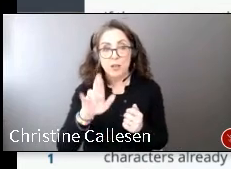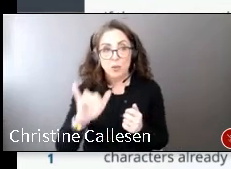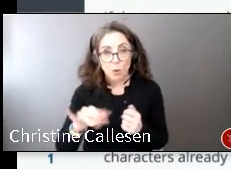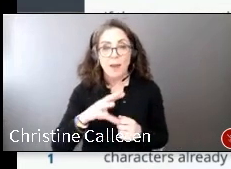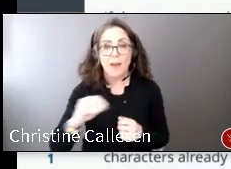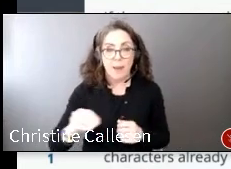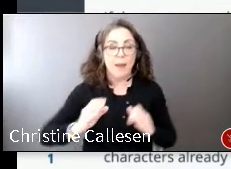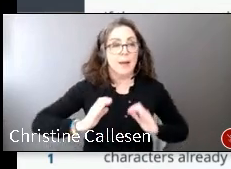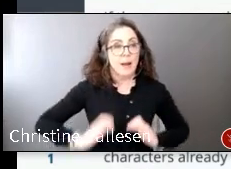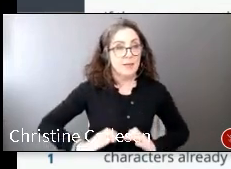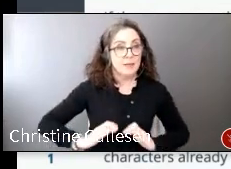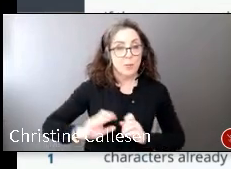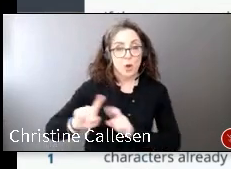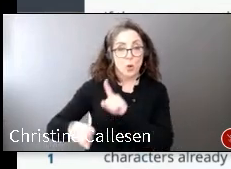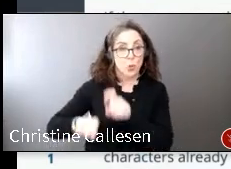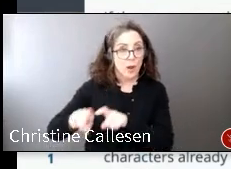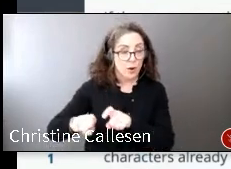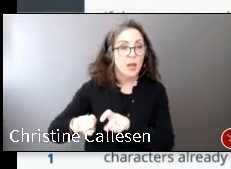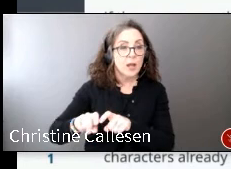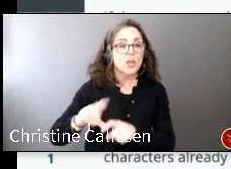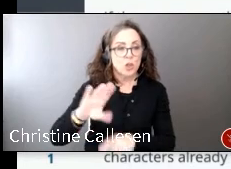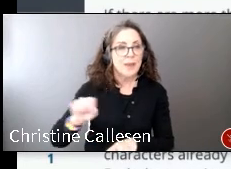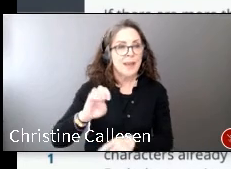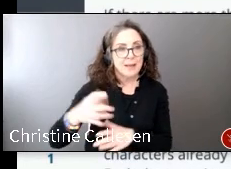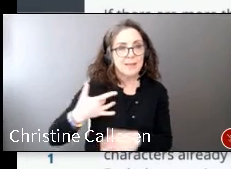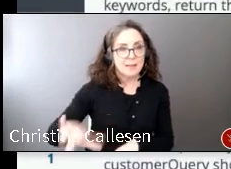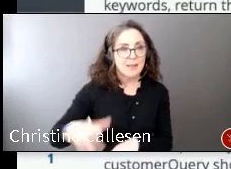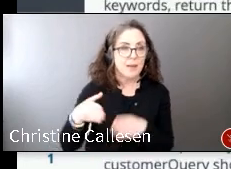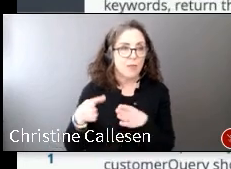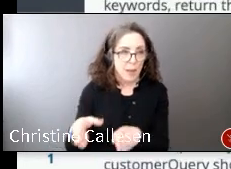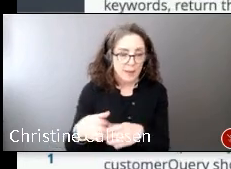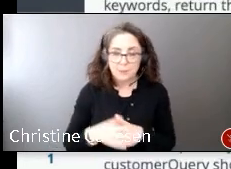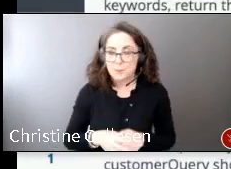query should be compared in a case-insensitive way.